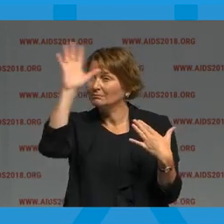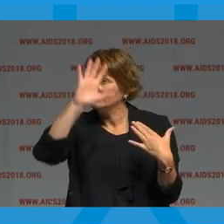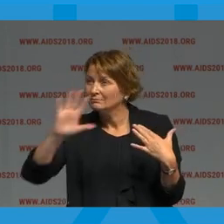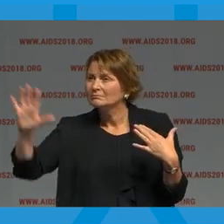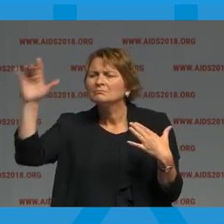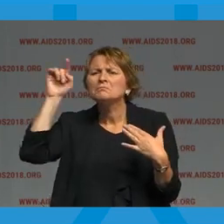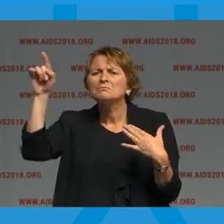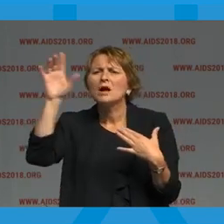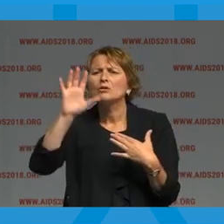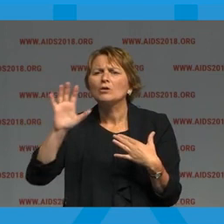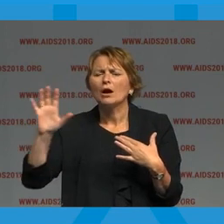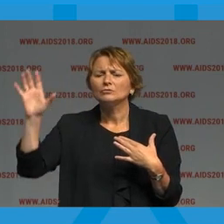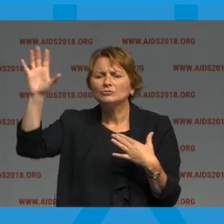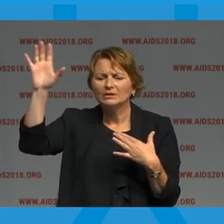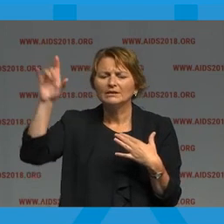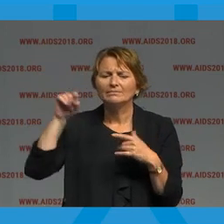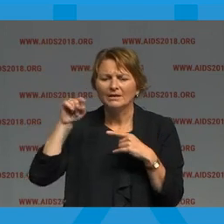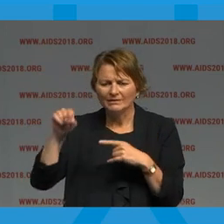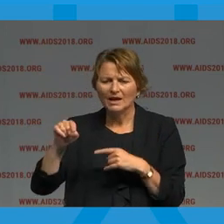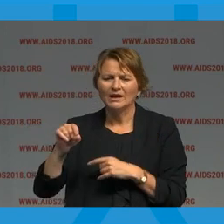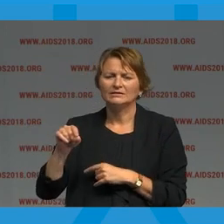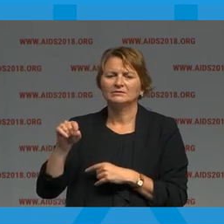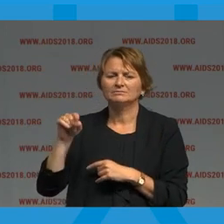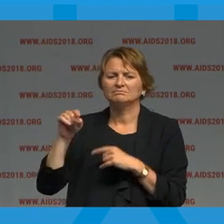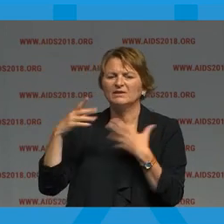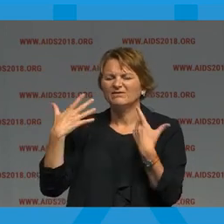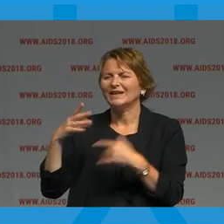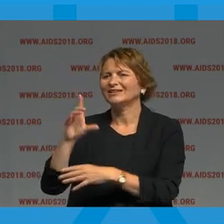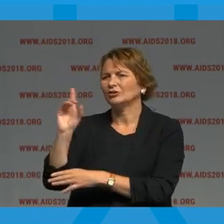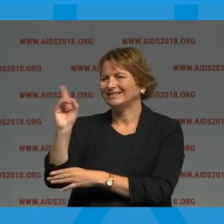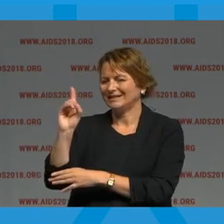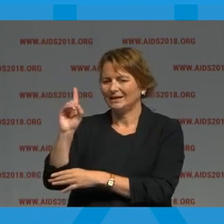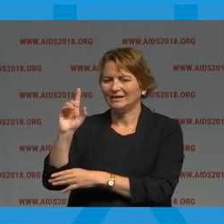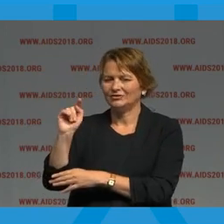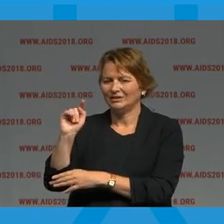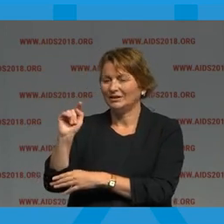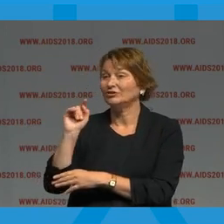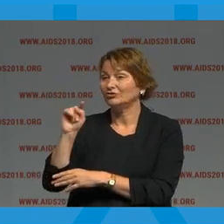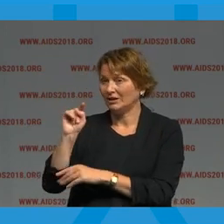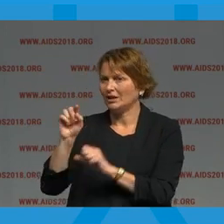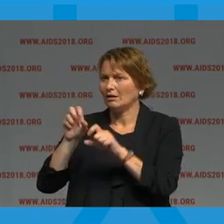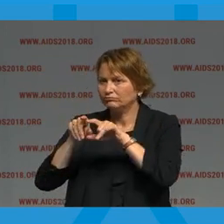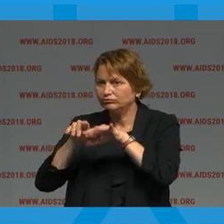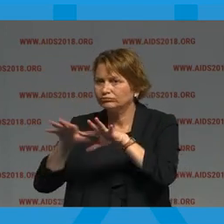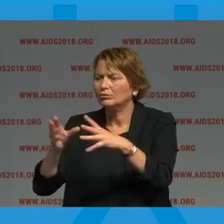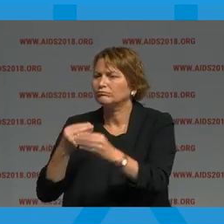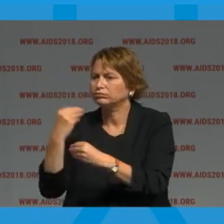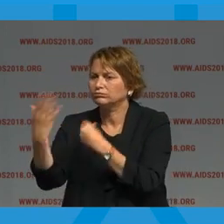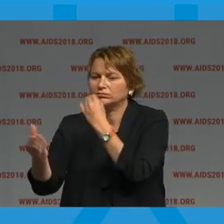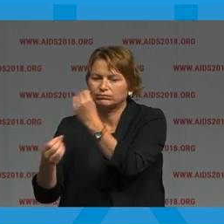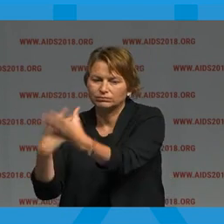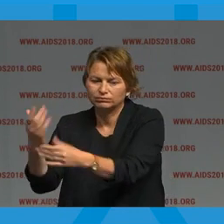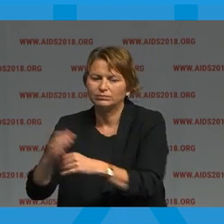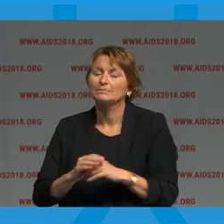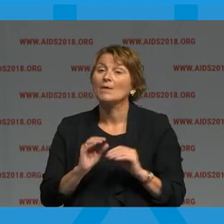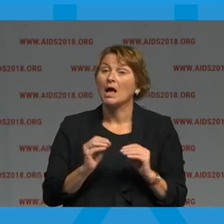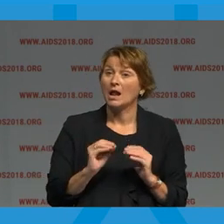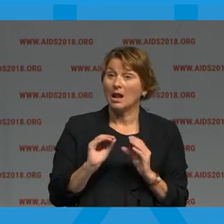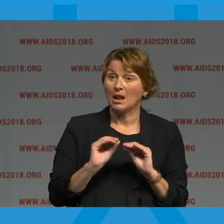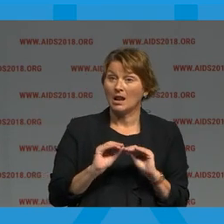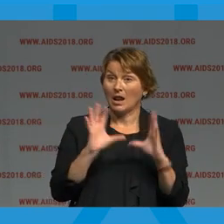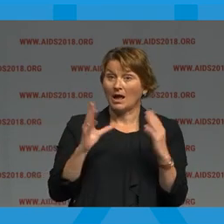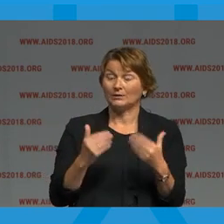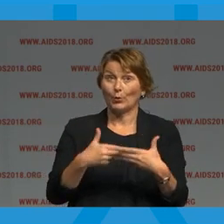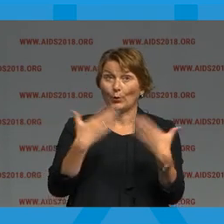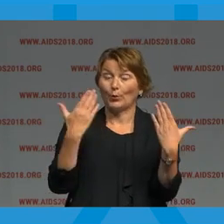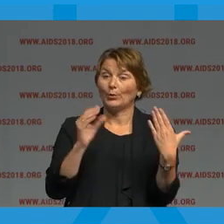which dolutegravir rollout has already been started. Lighter green means that those countries